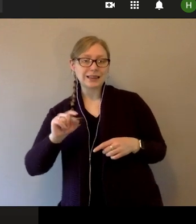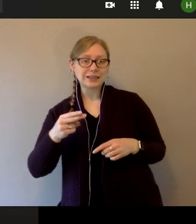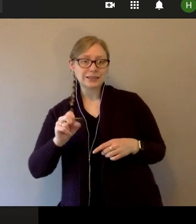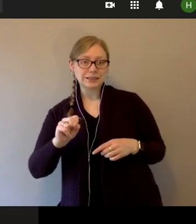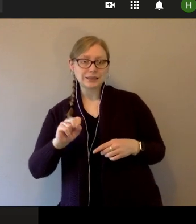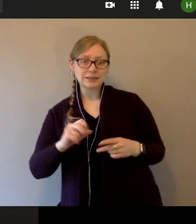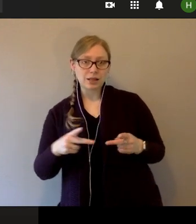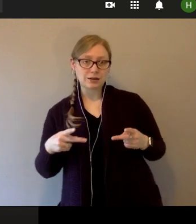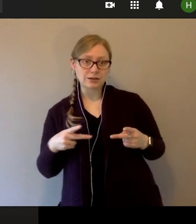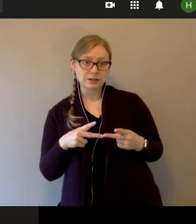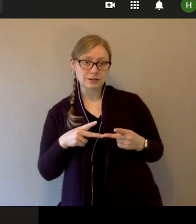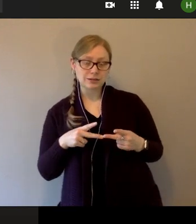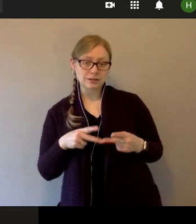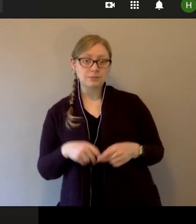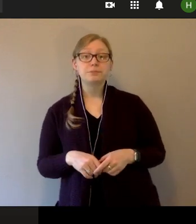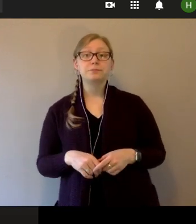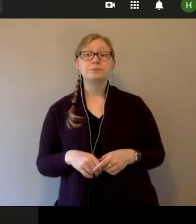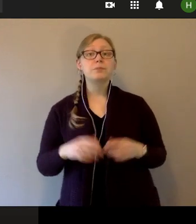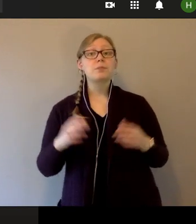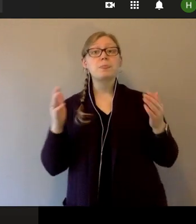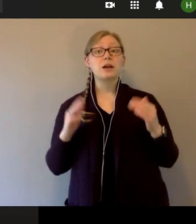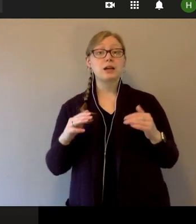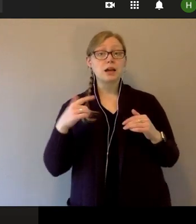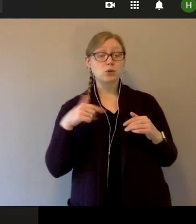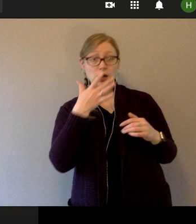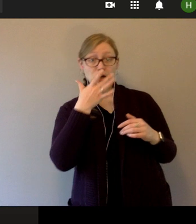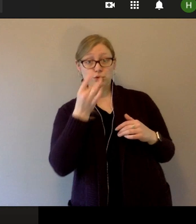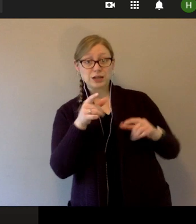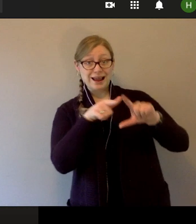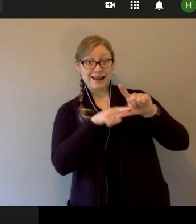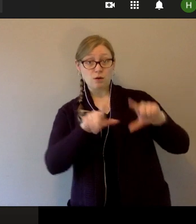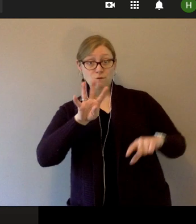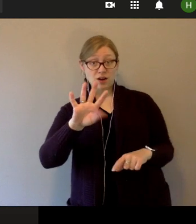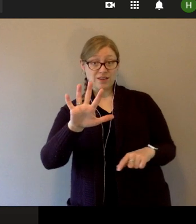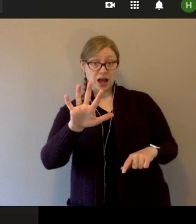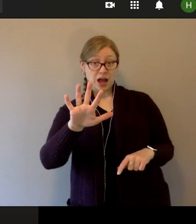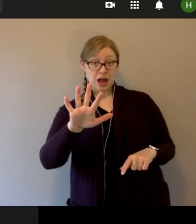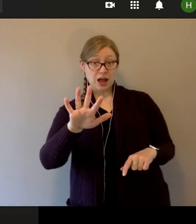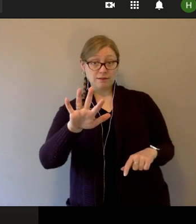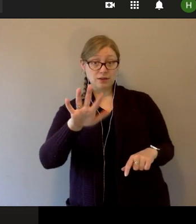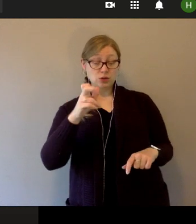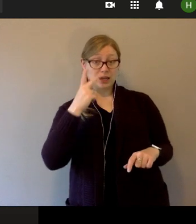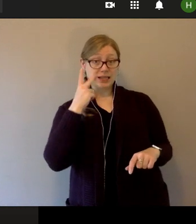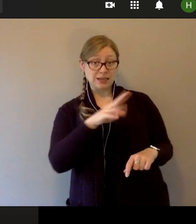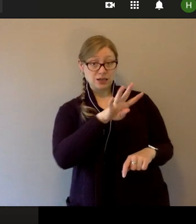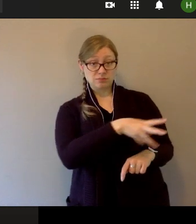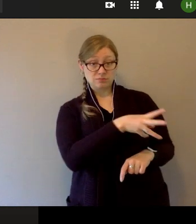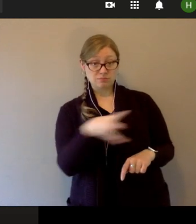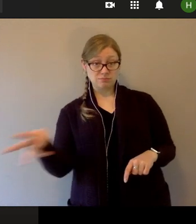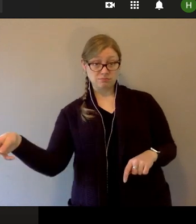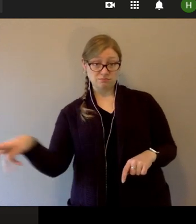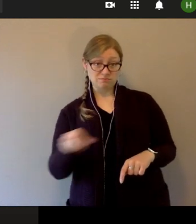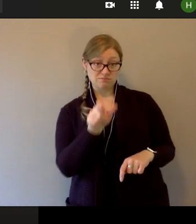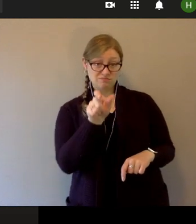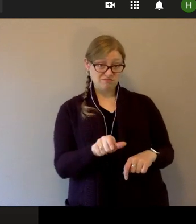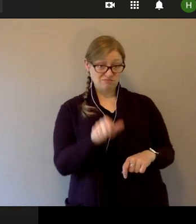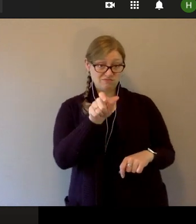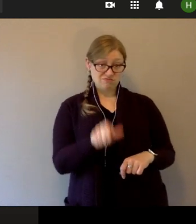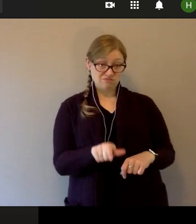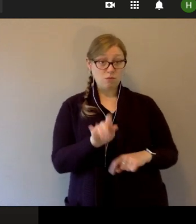The next angle we're interested in is 45. So here's our column with 45 degrees. And we can see